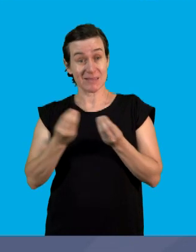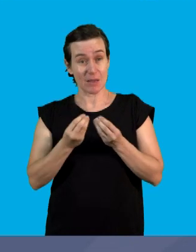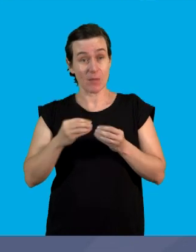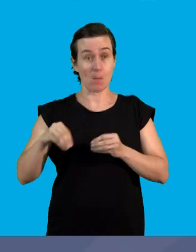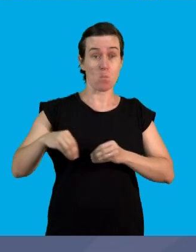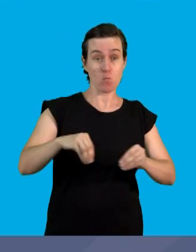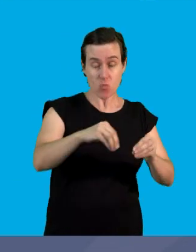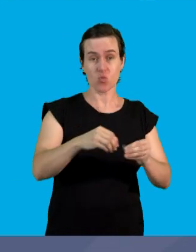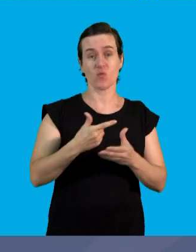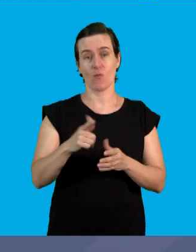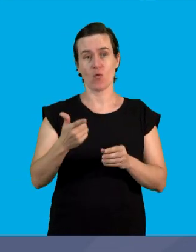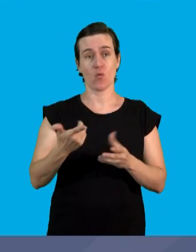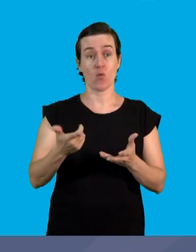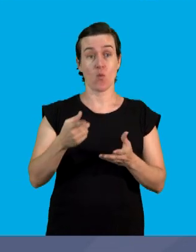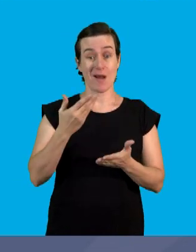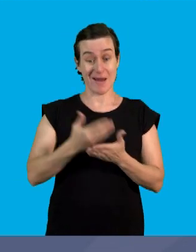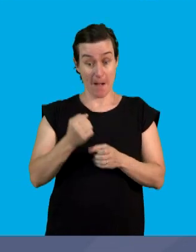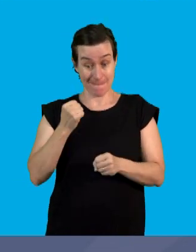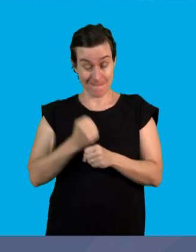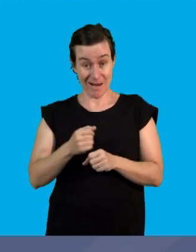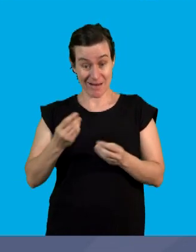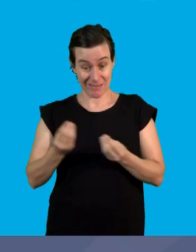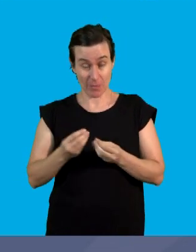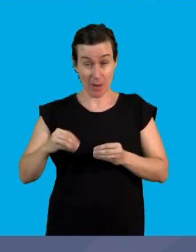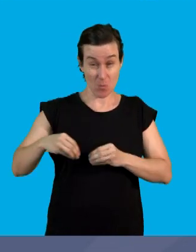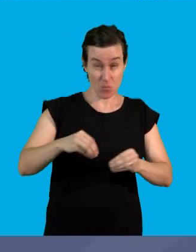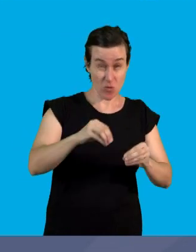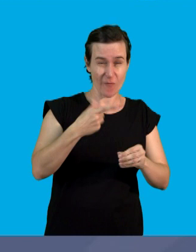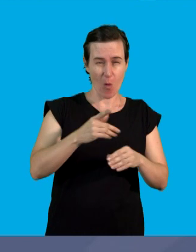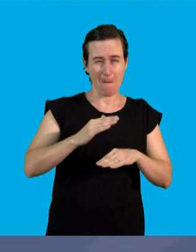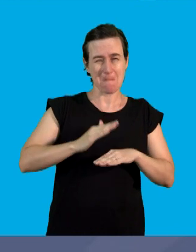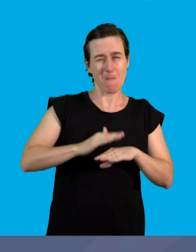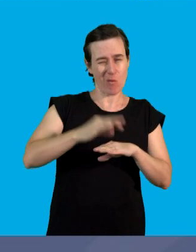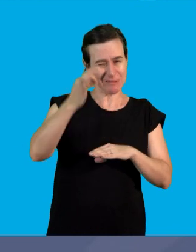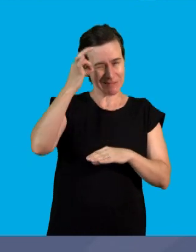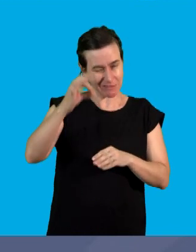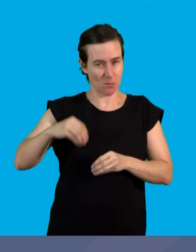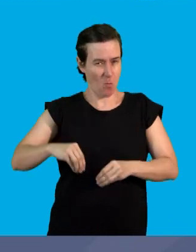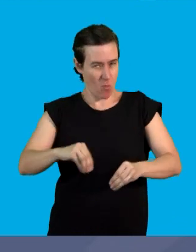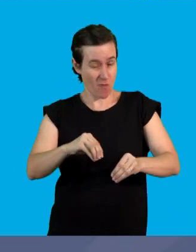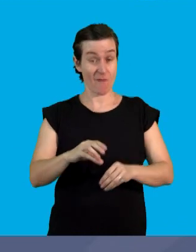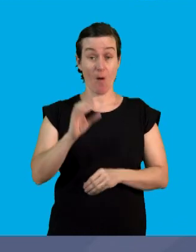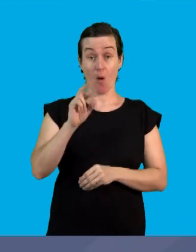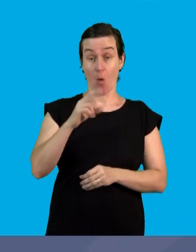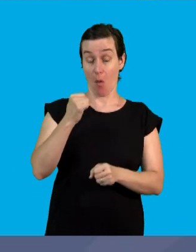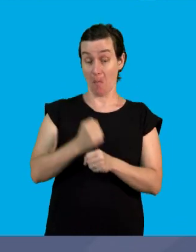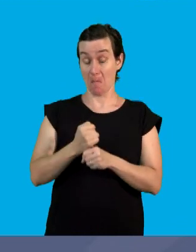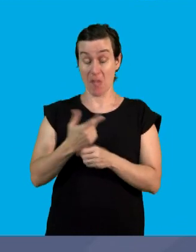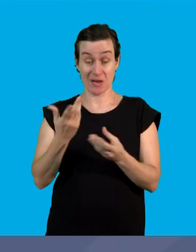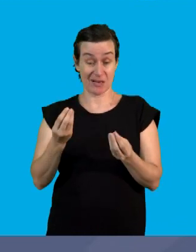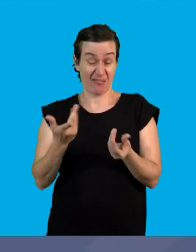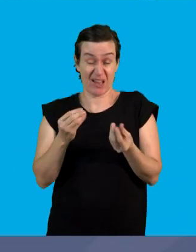accurately? So this force that you're talking about, it makes things move or it makes them move more accurately. And then it can also make the